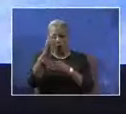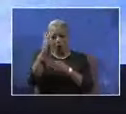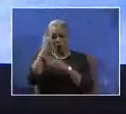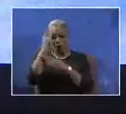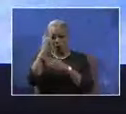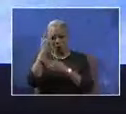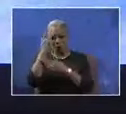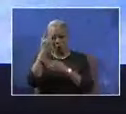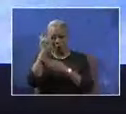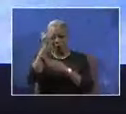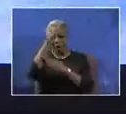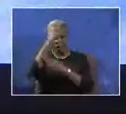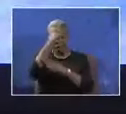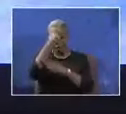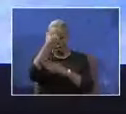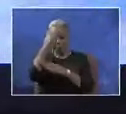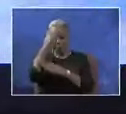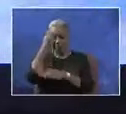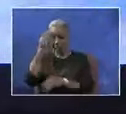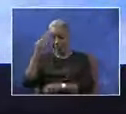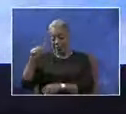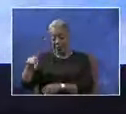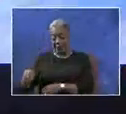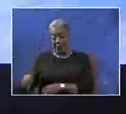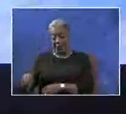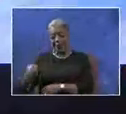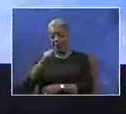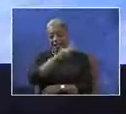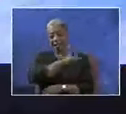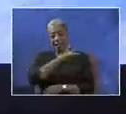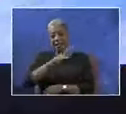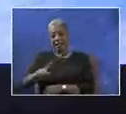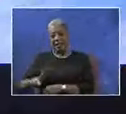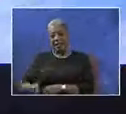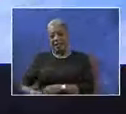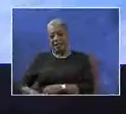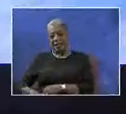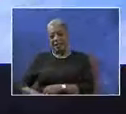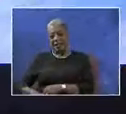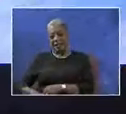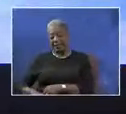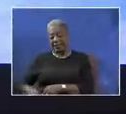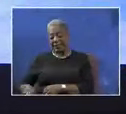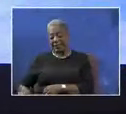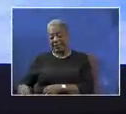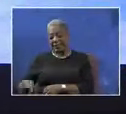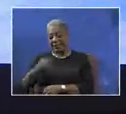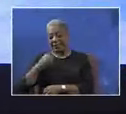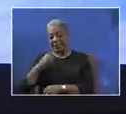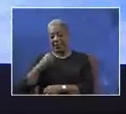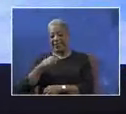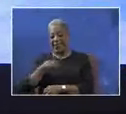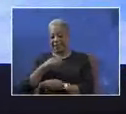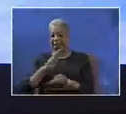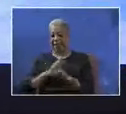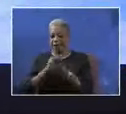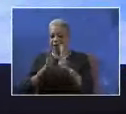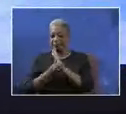right. If I've got to be punished, let me be punished these 3 days by God, because God, he said,